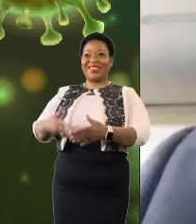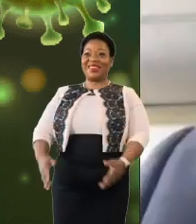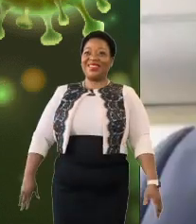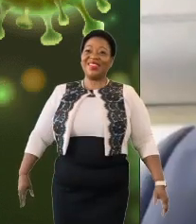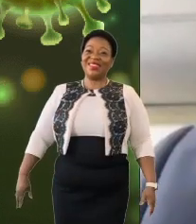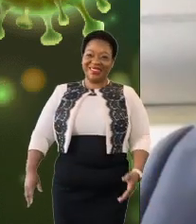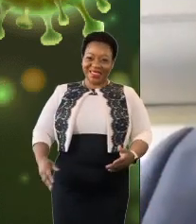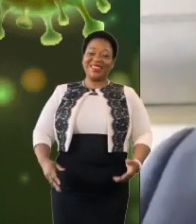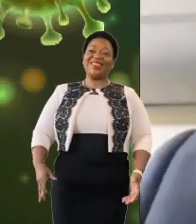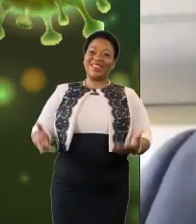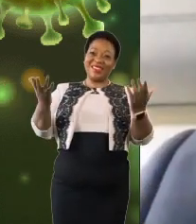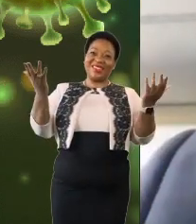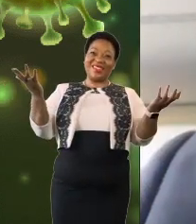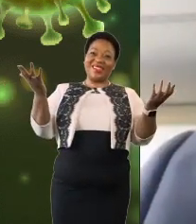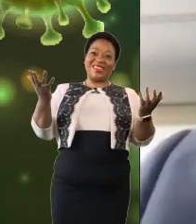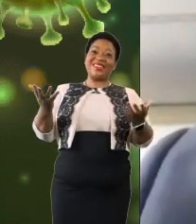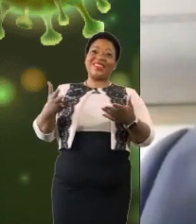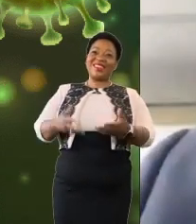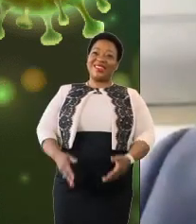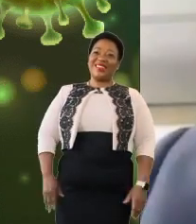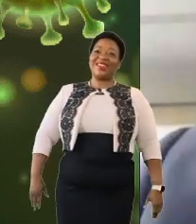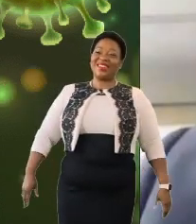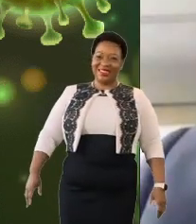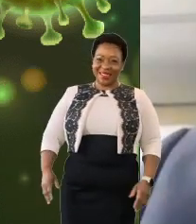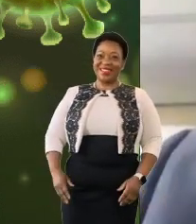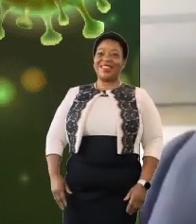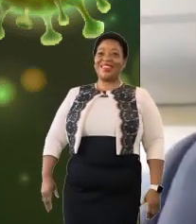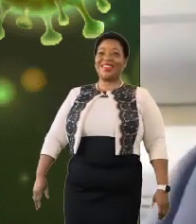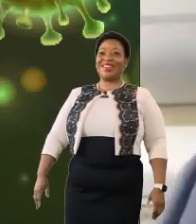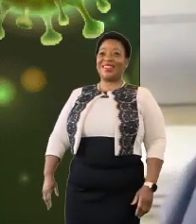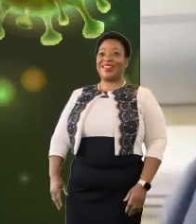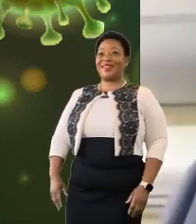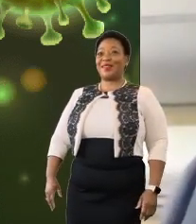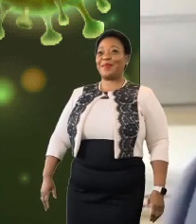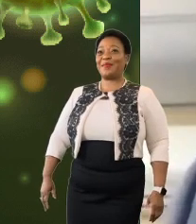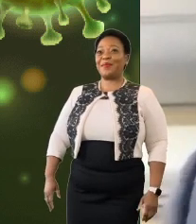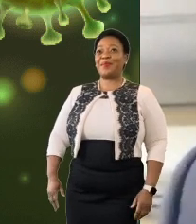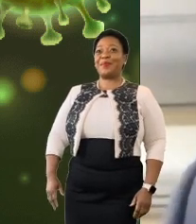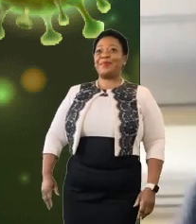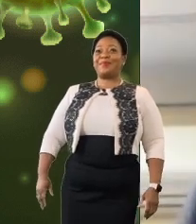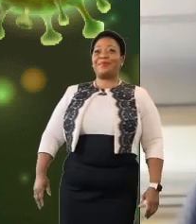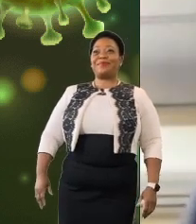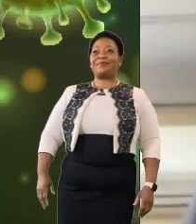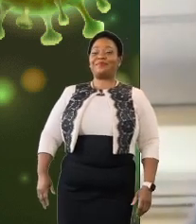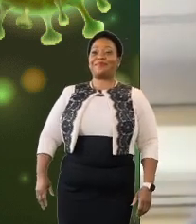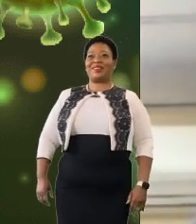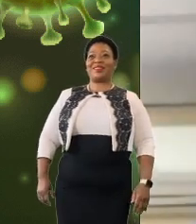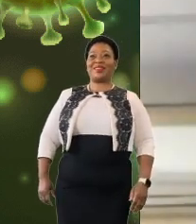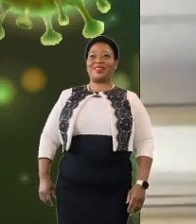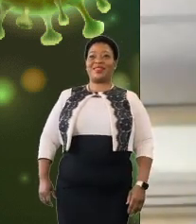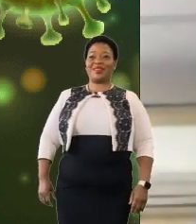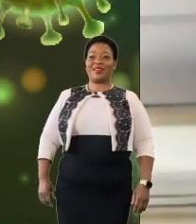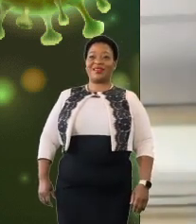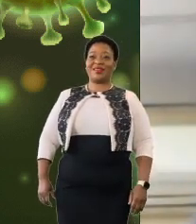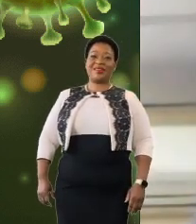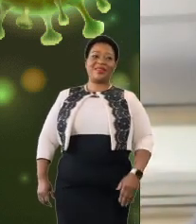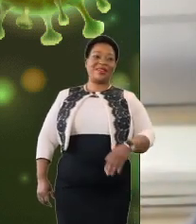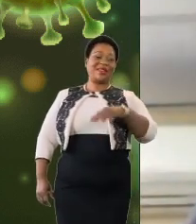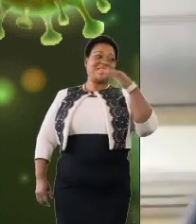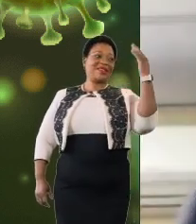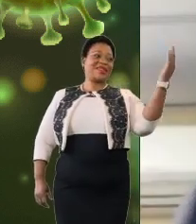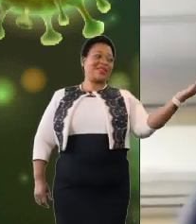Thank you, Frankie and Neville and colleagues. Is MEC still around? Thank you, MEC, for the invitation.